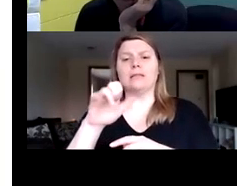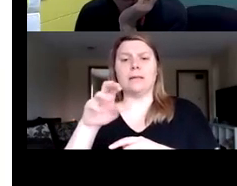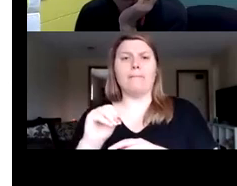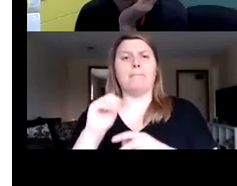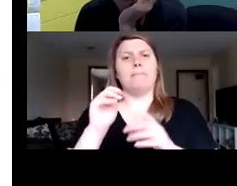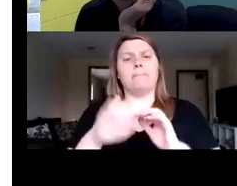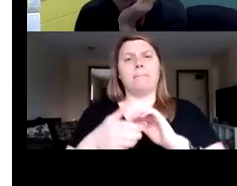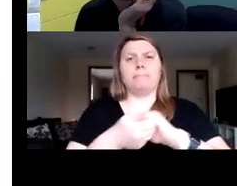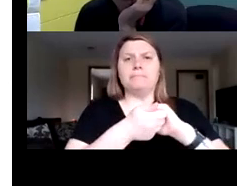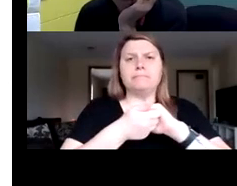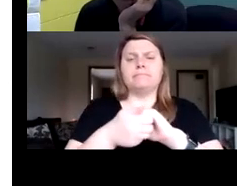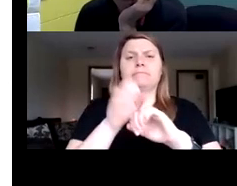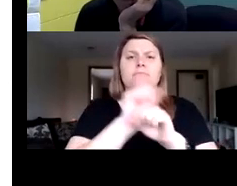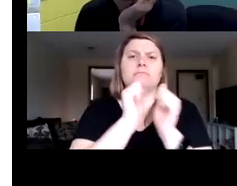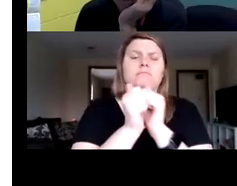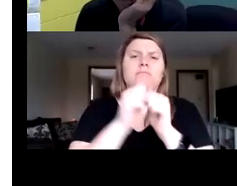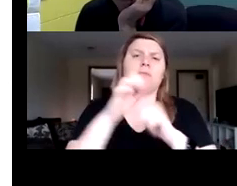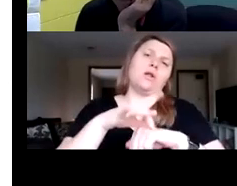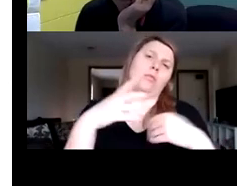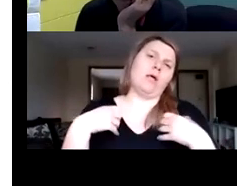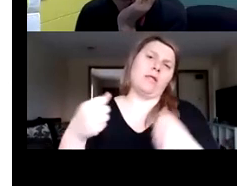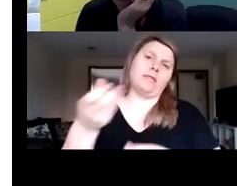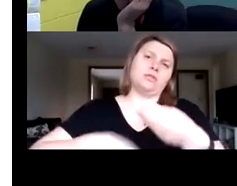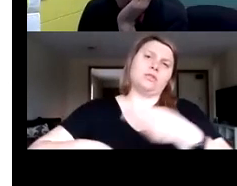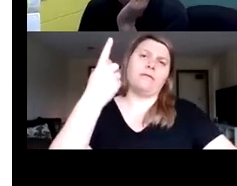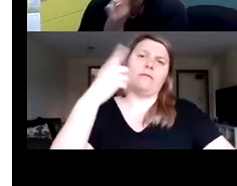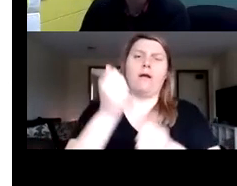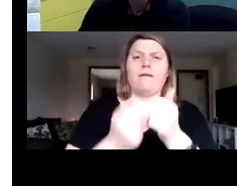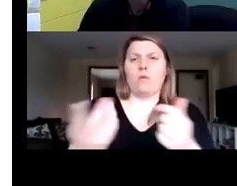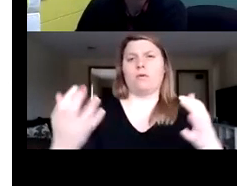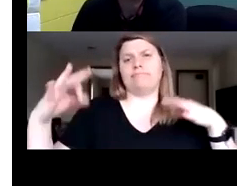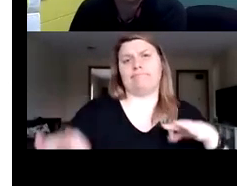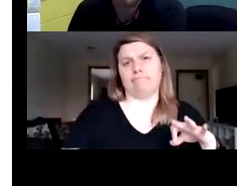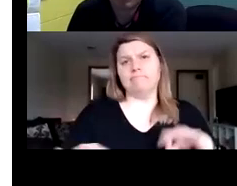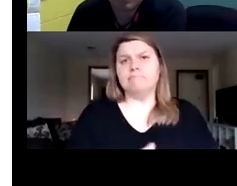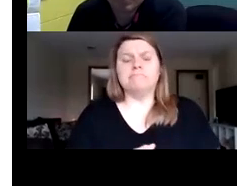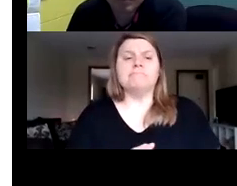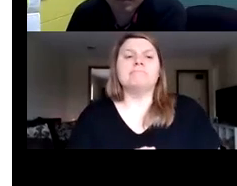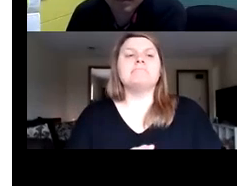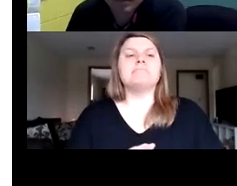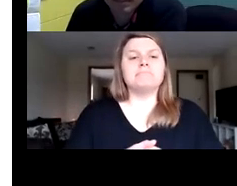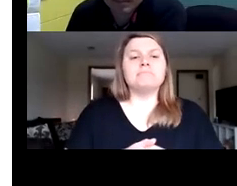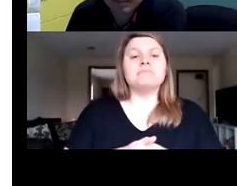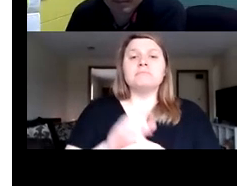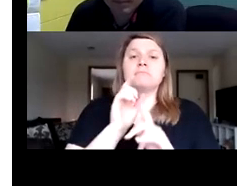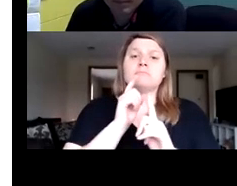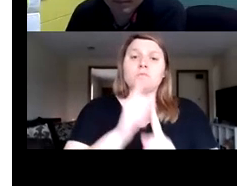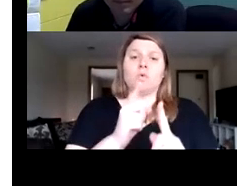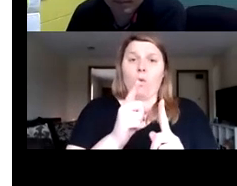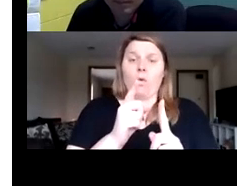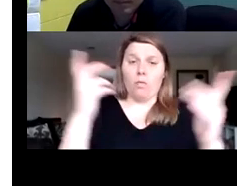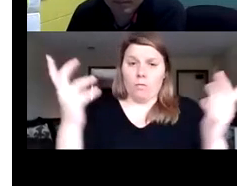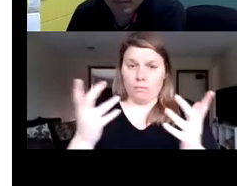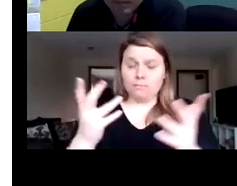and global health exchange for everyone's equal benefit. The goal of this series is also